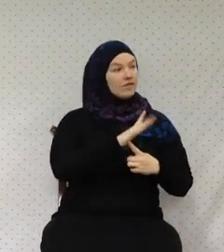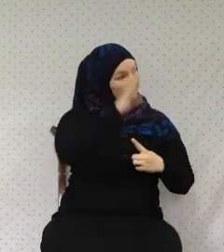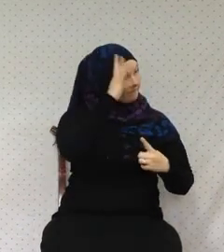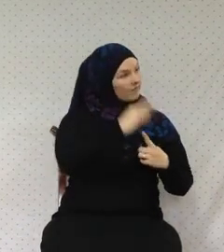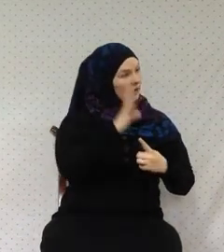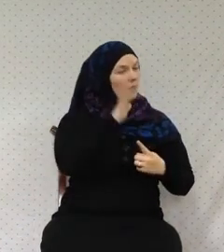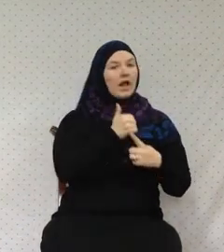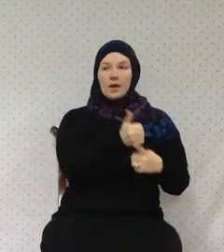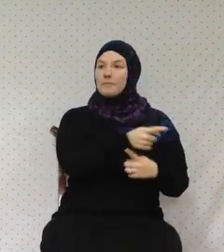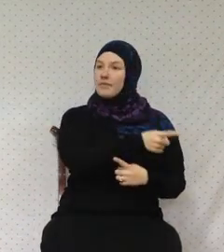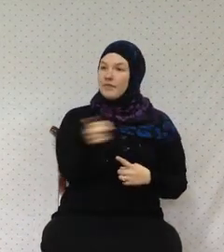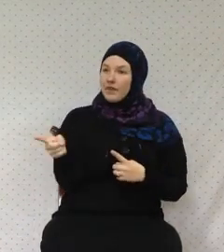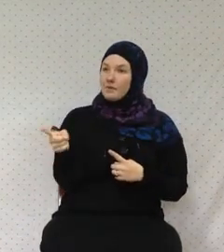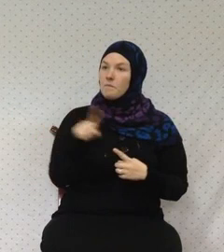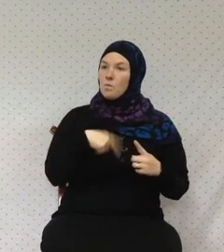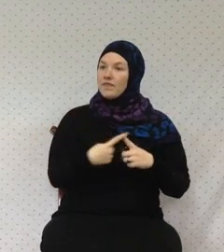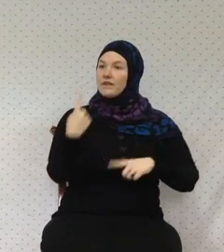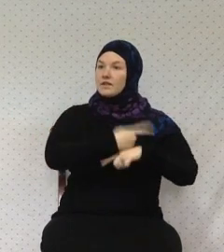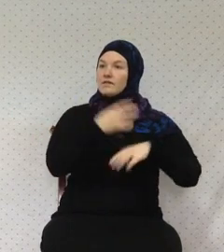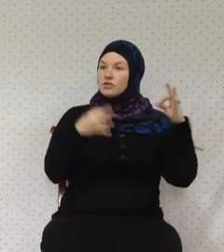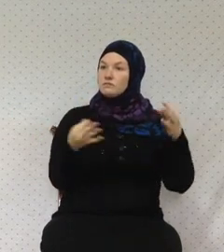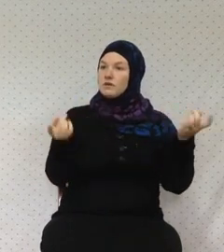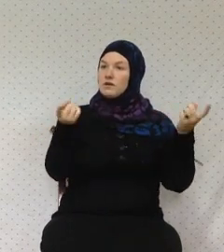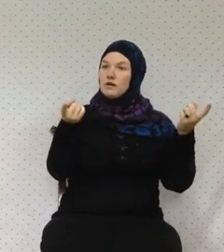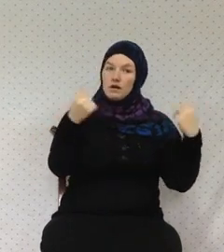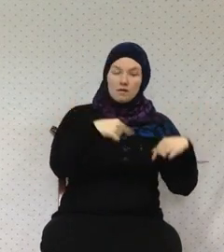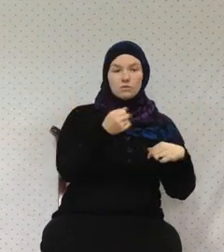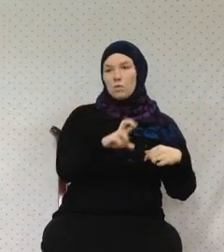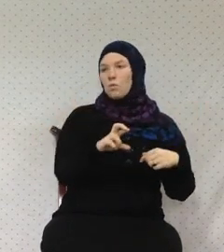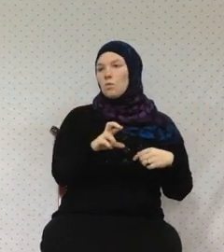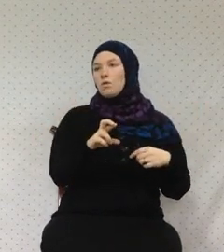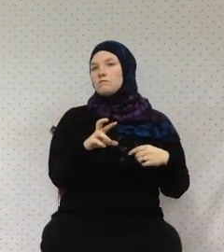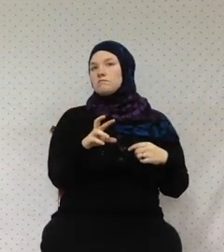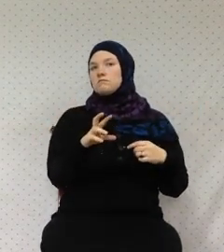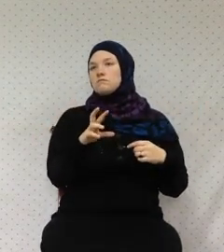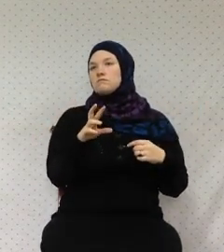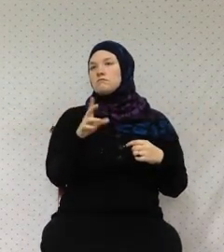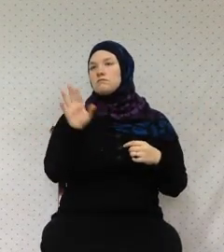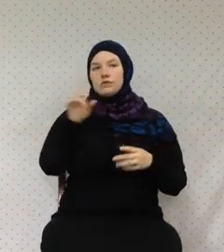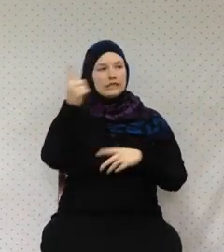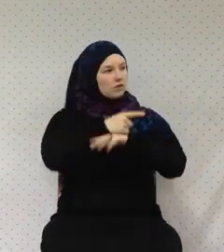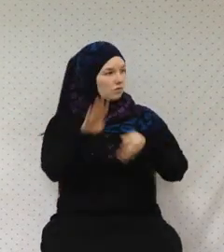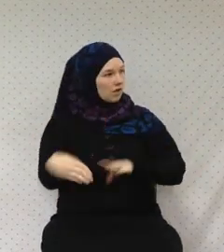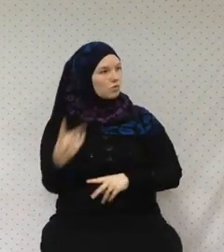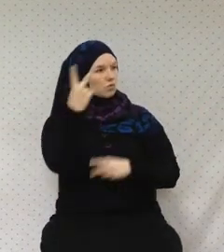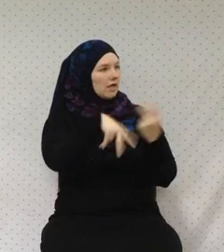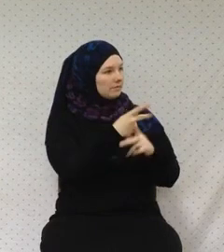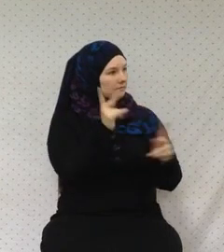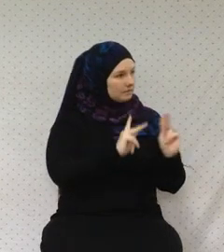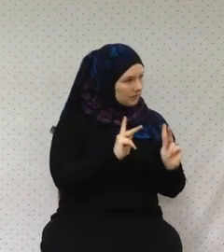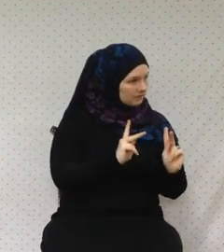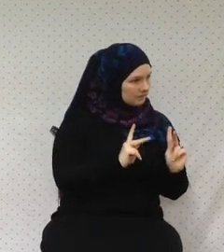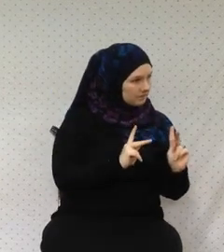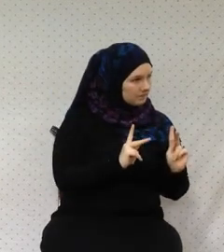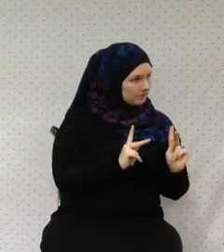will help them when the Qiyamah comes or when they die. Only two types of people. One